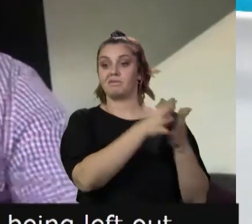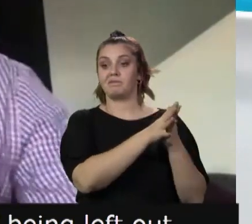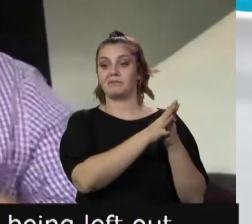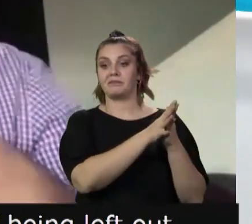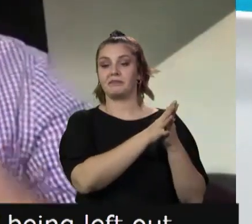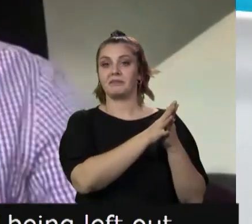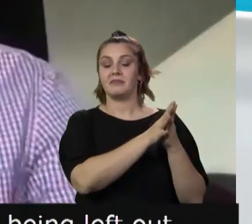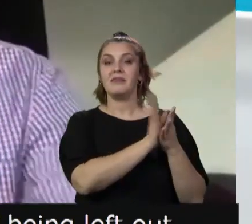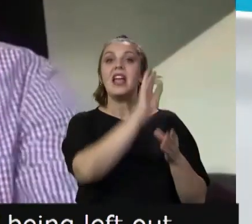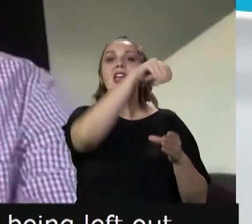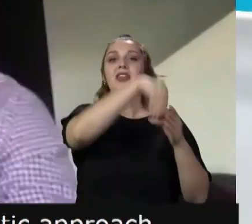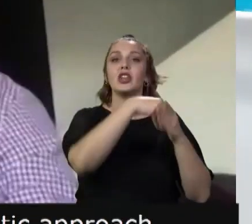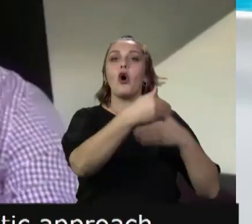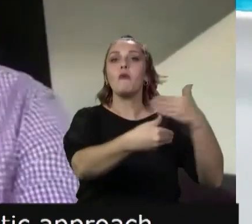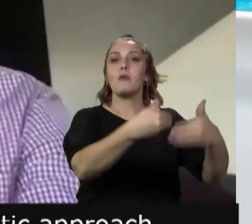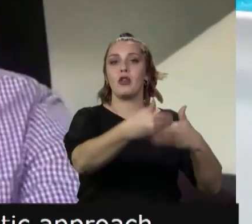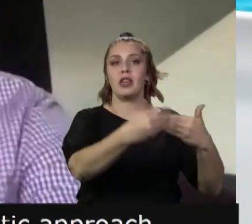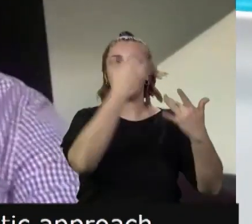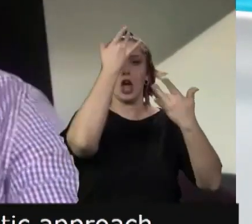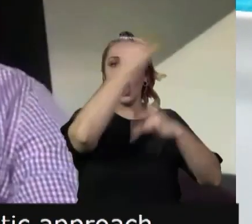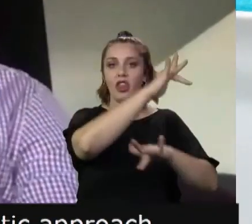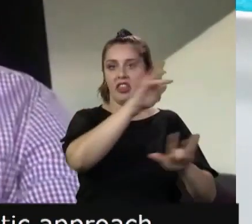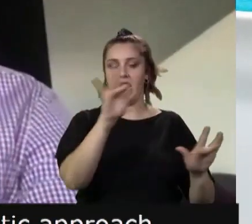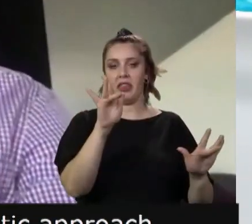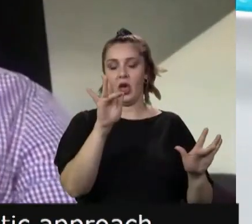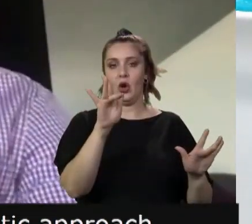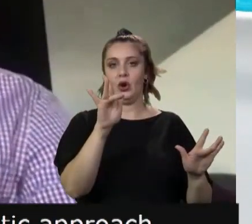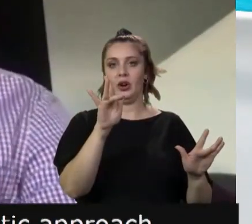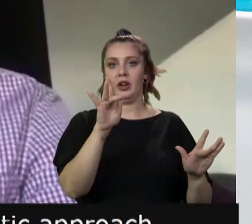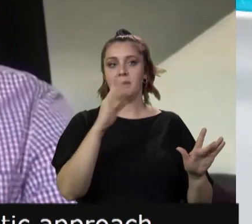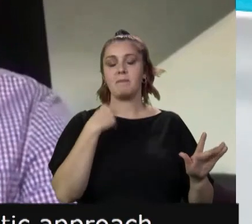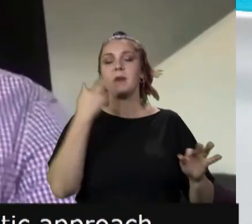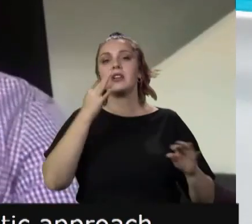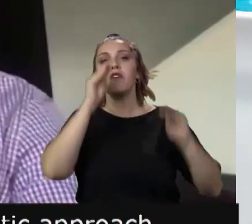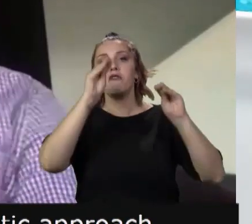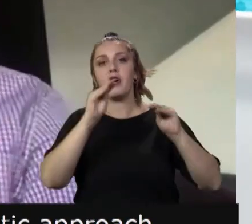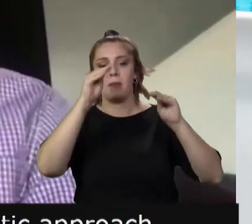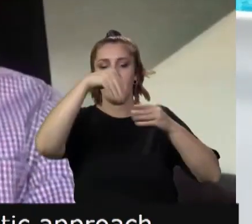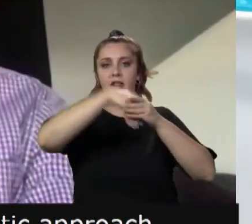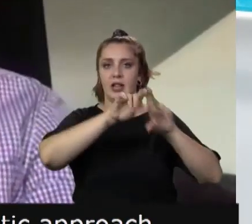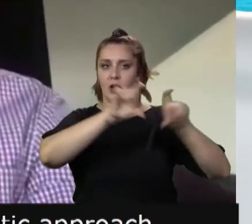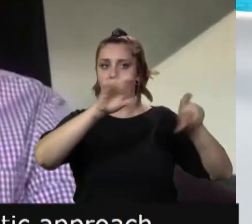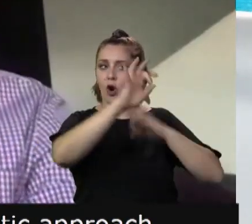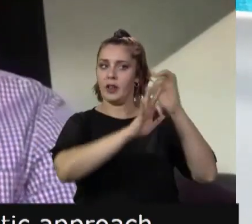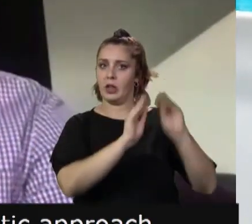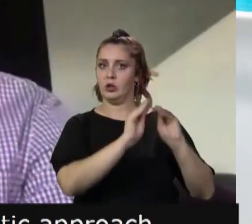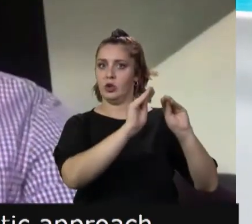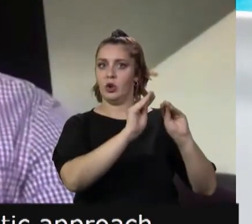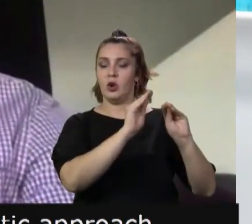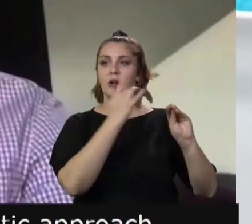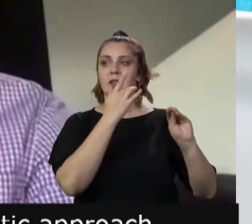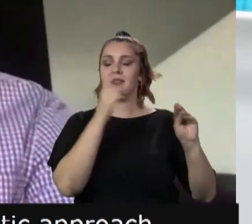organizations are part of an awareness raising